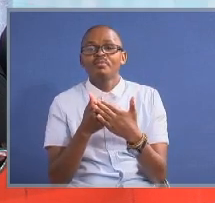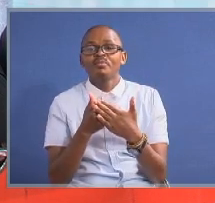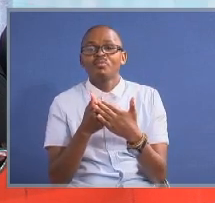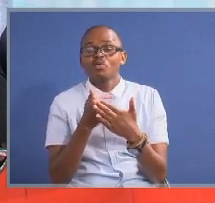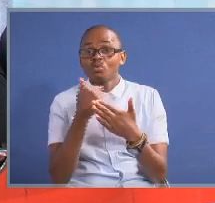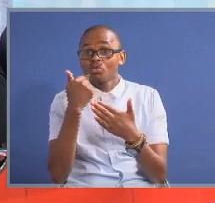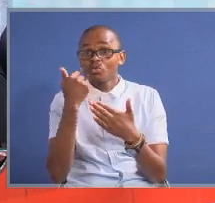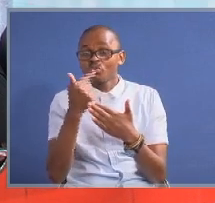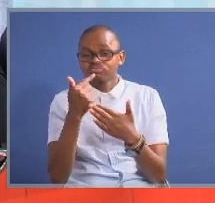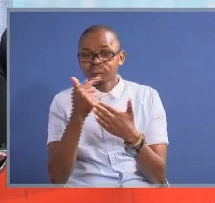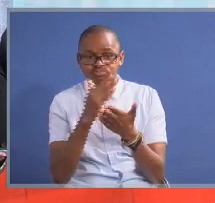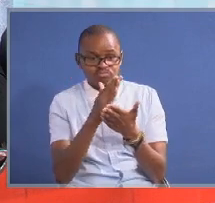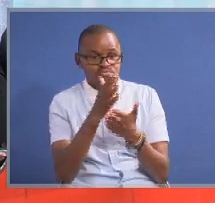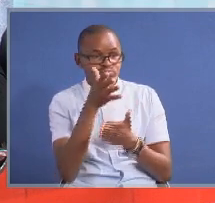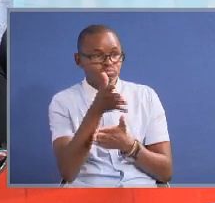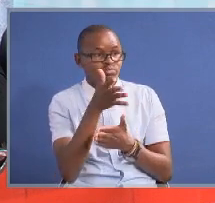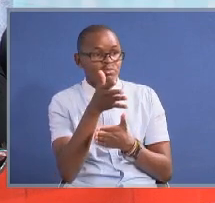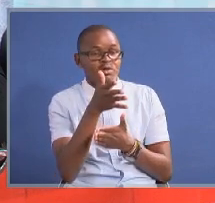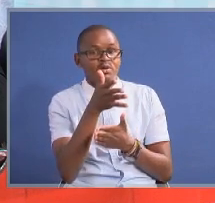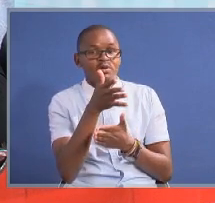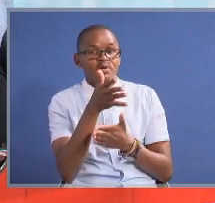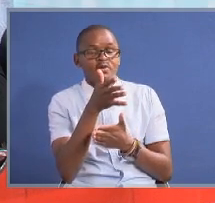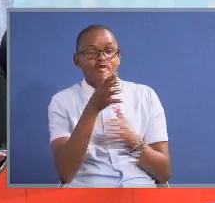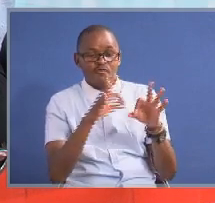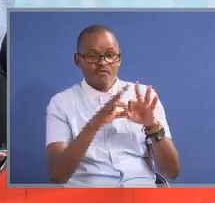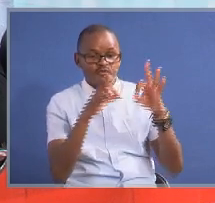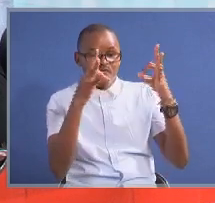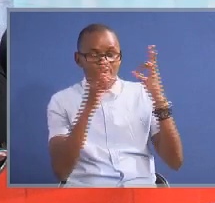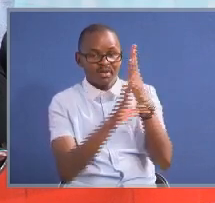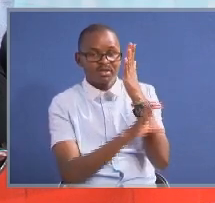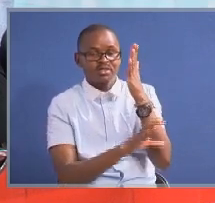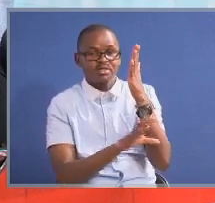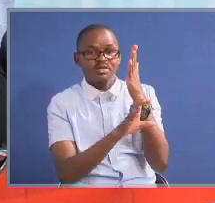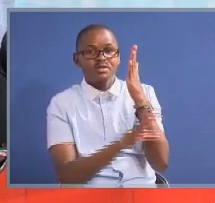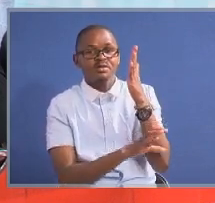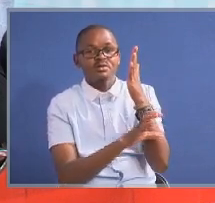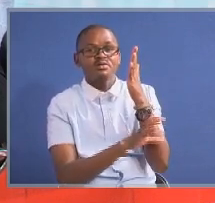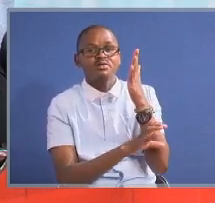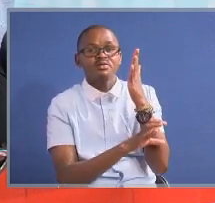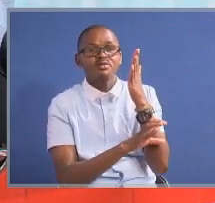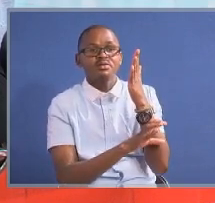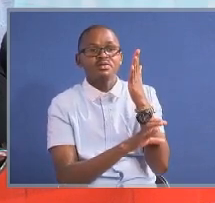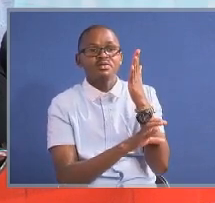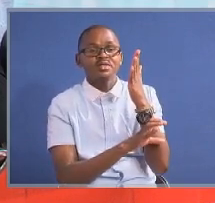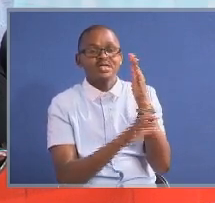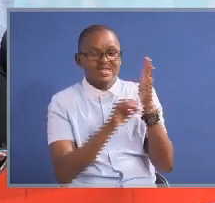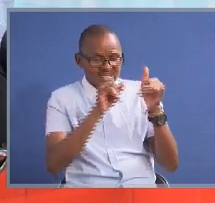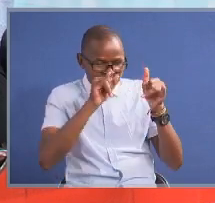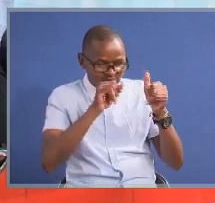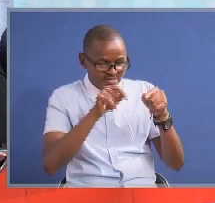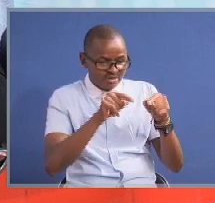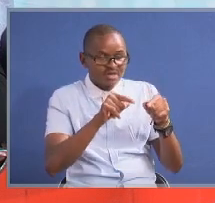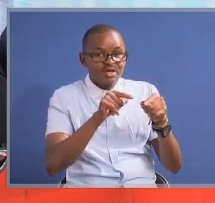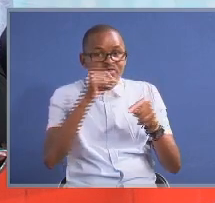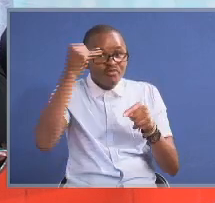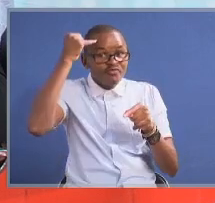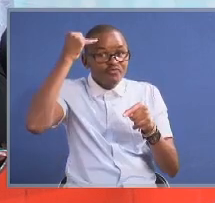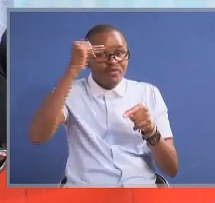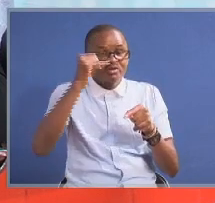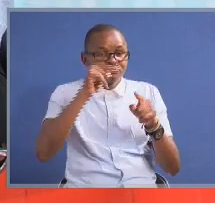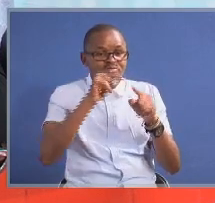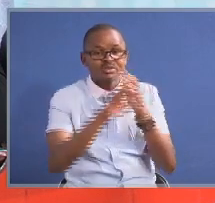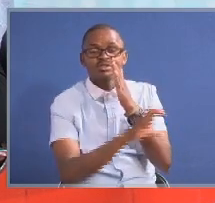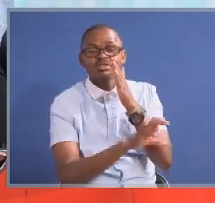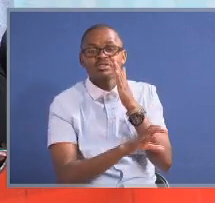who actually are part of this family of country stick to the ideals of particularly the foundation